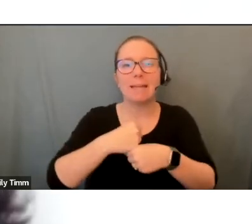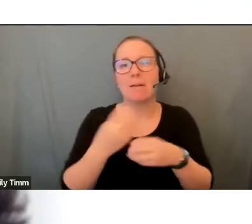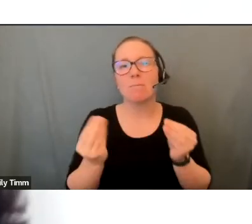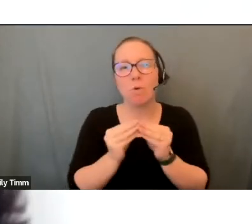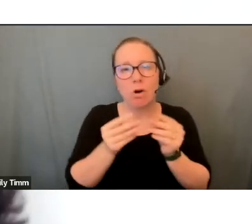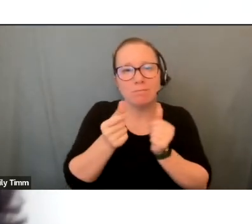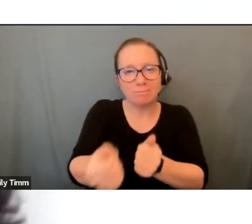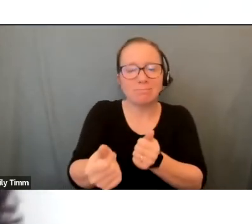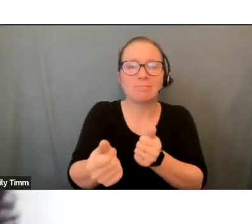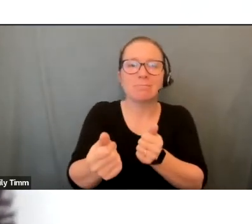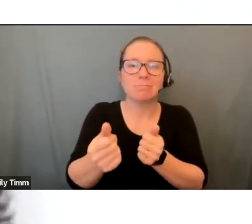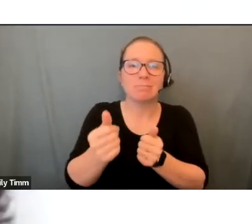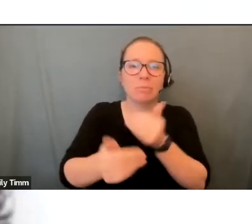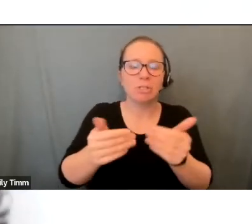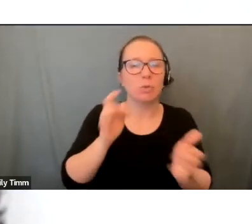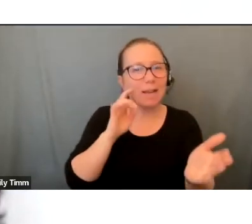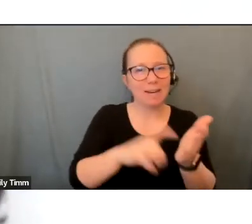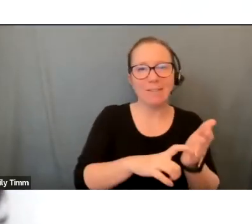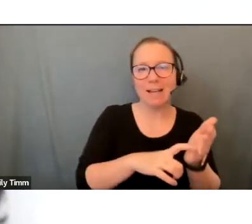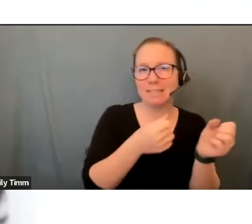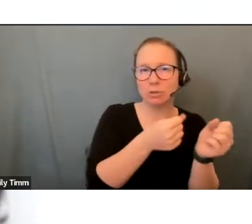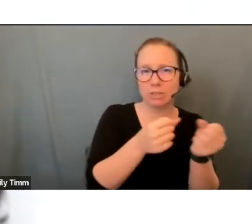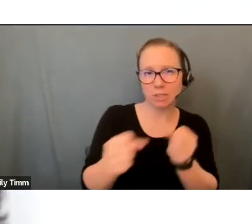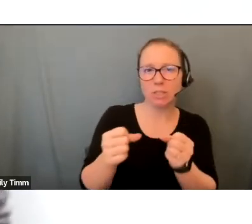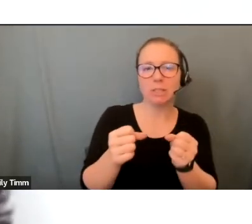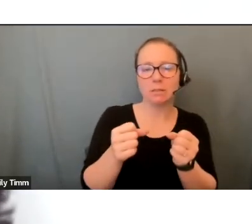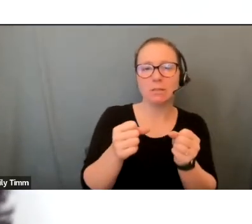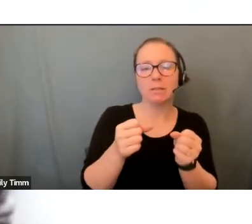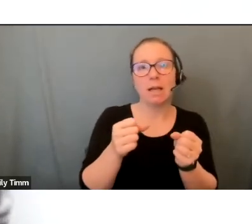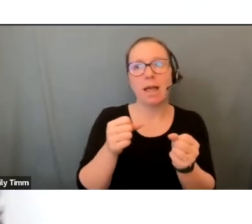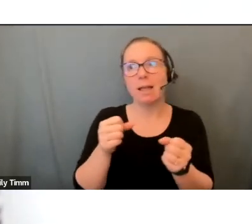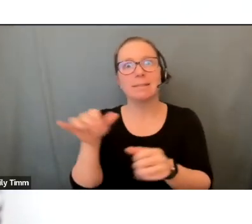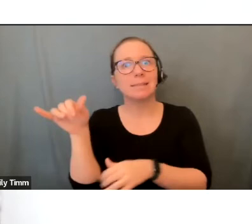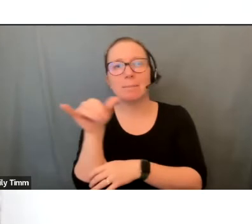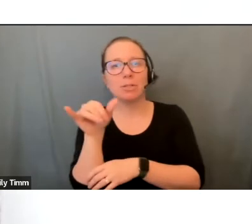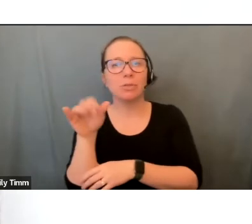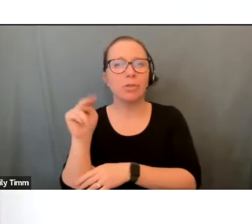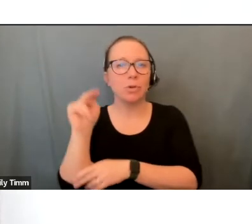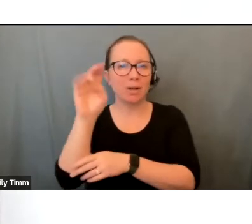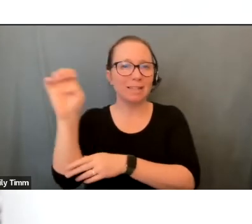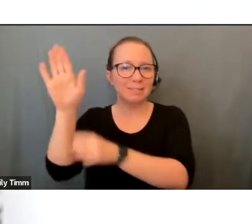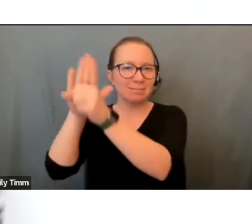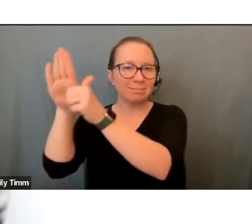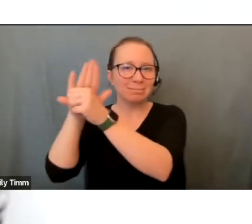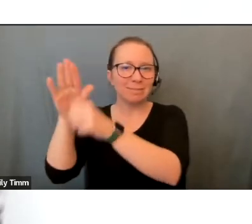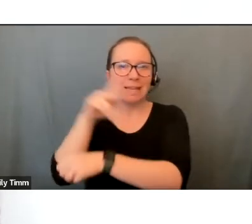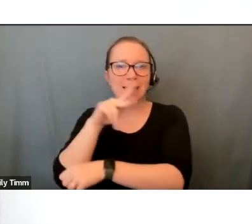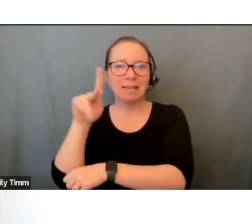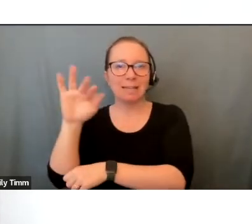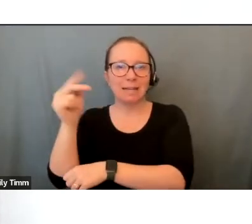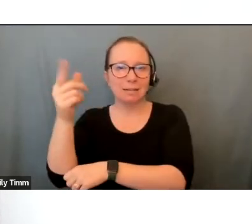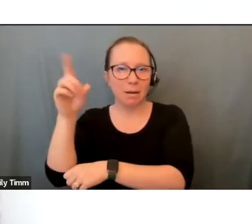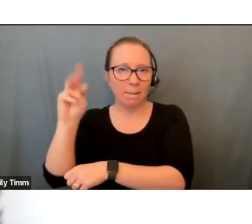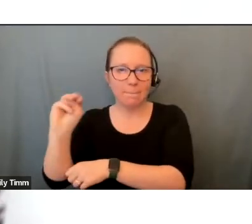identify strategic priorities and build something similar to what they've done up in the Northeast Kingdom that really focuses the